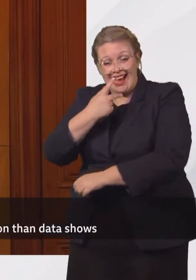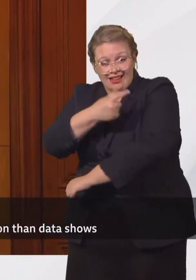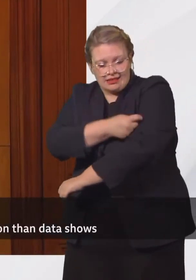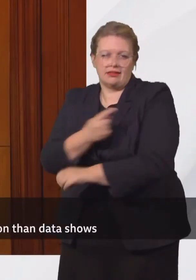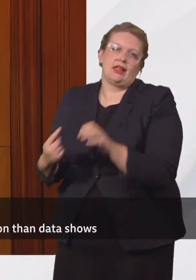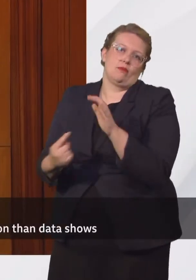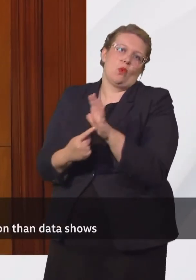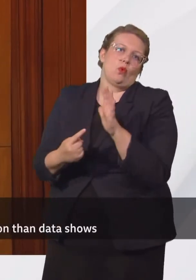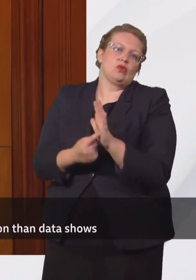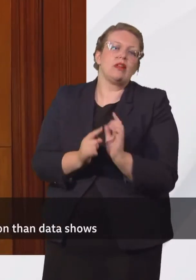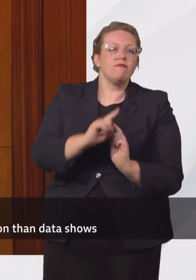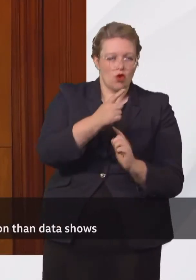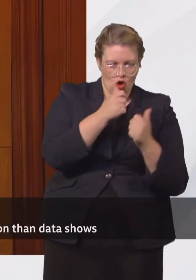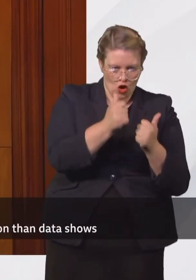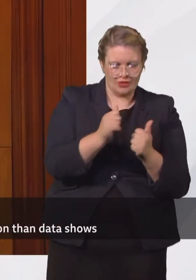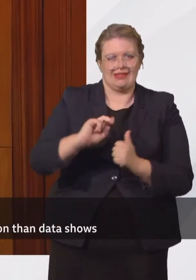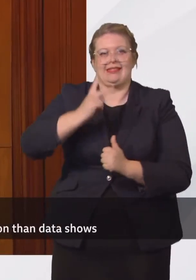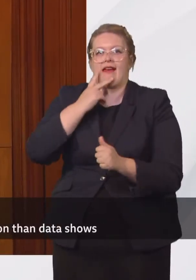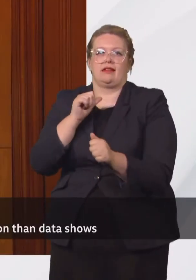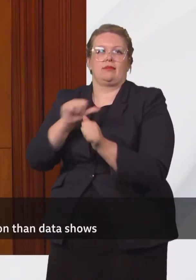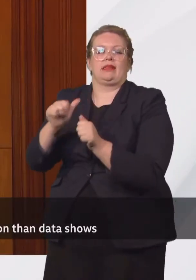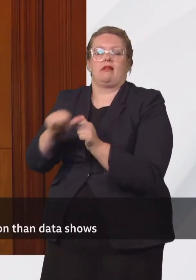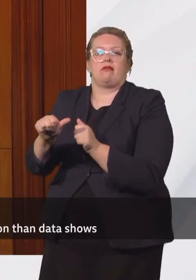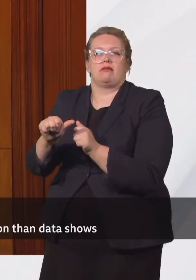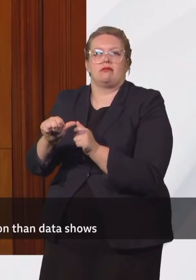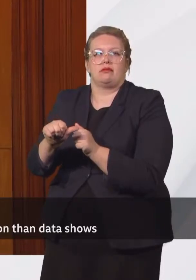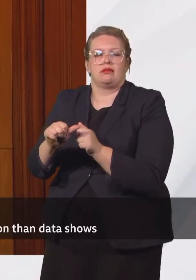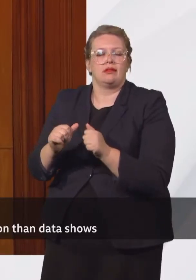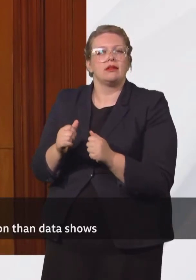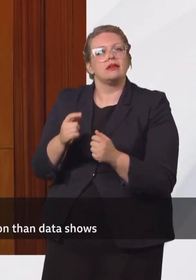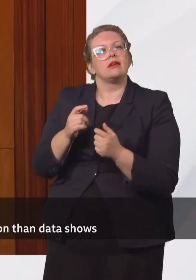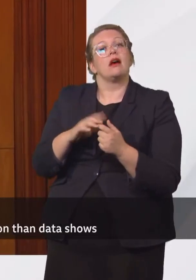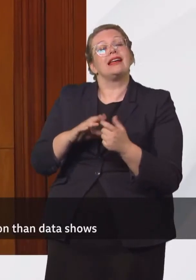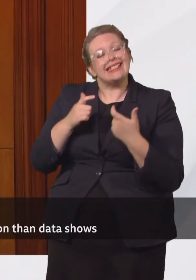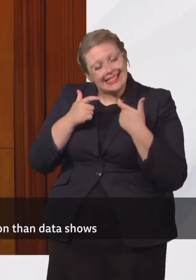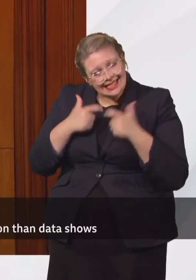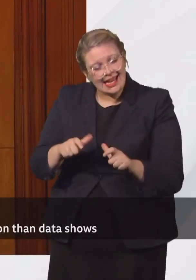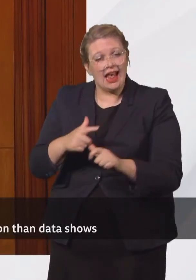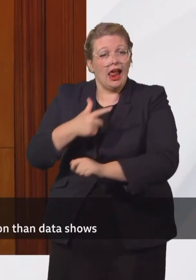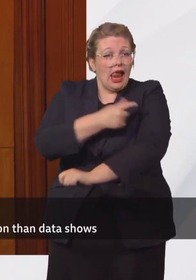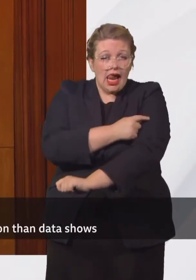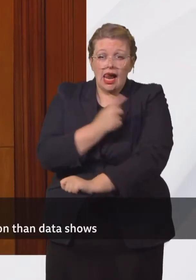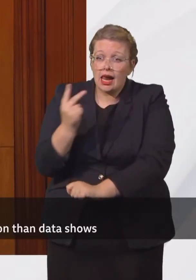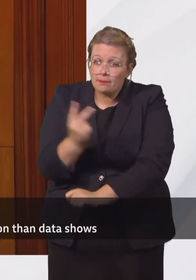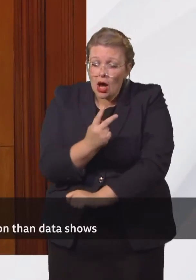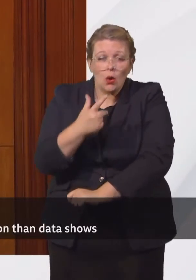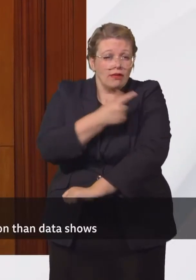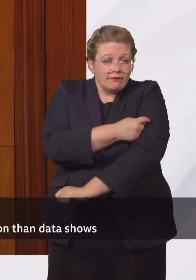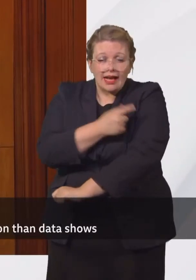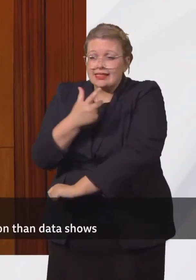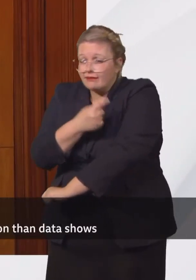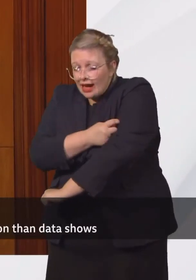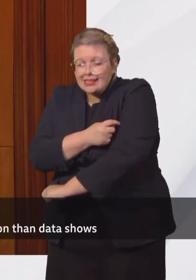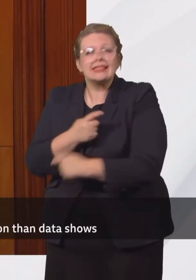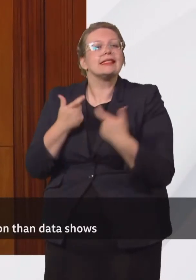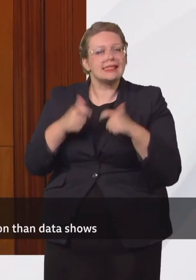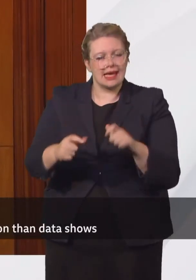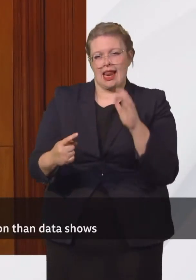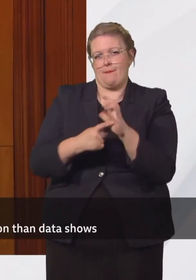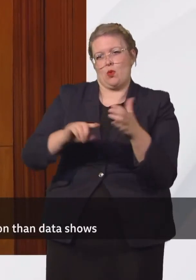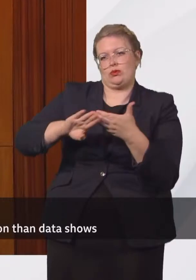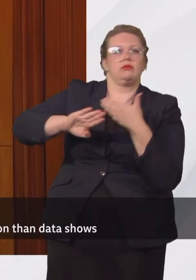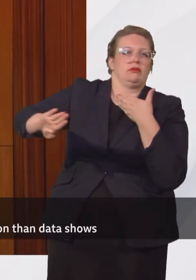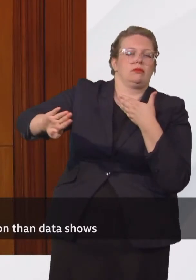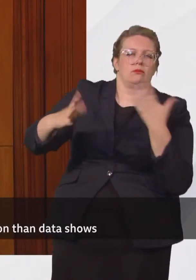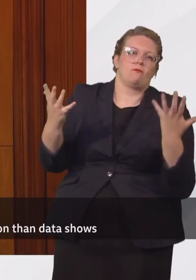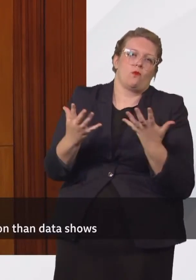where we are getting protection, but we still have to follow social distancing guidance, and that's really key. But that means